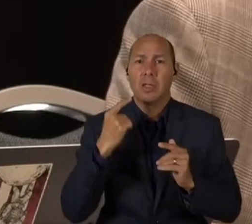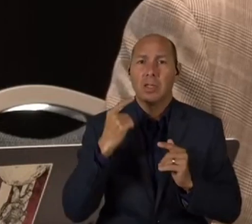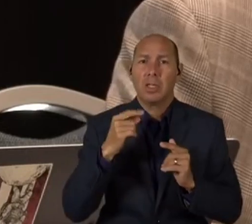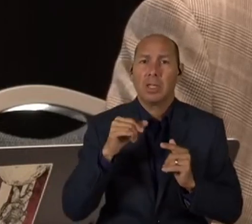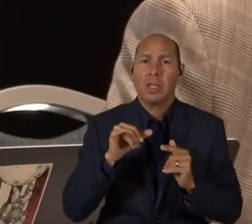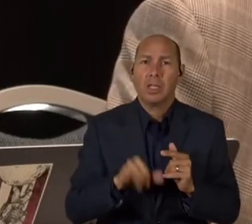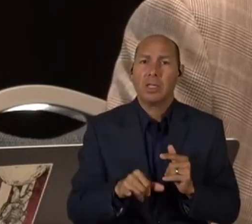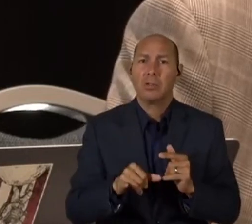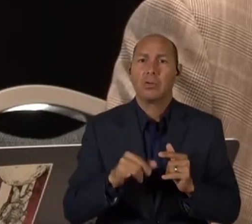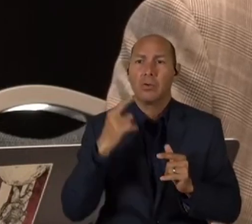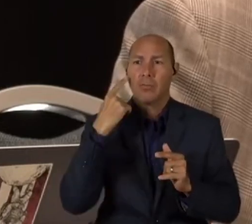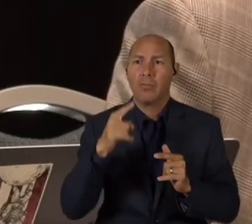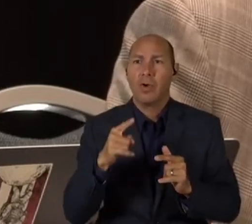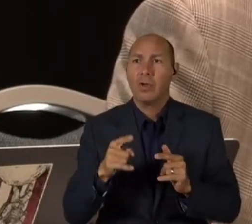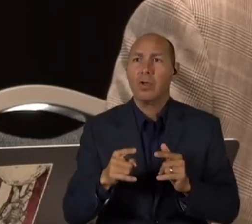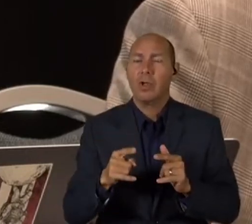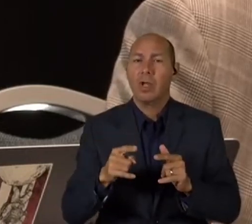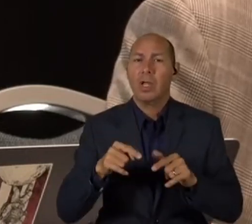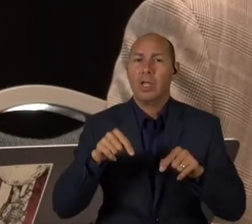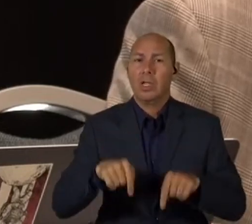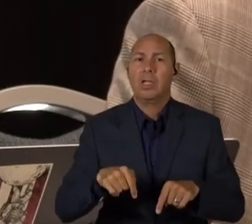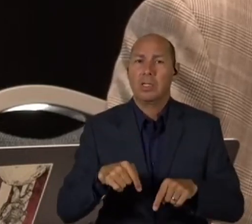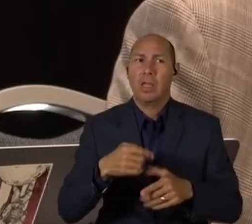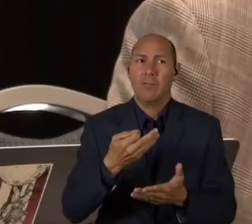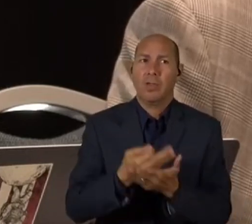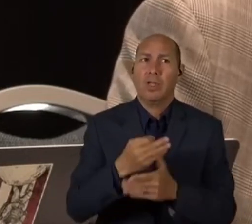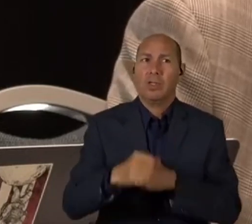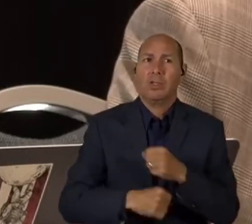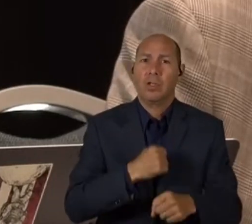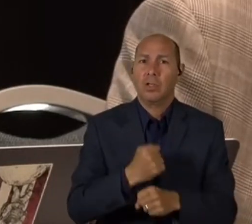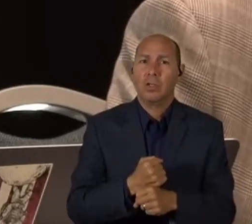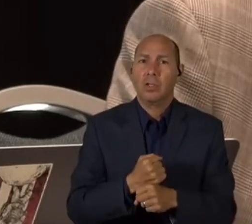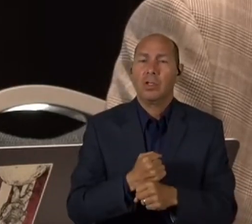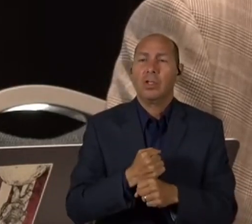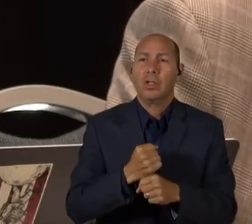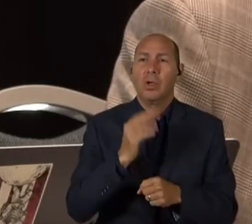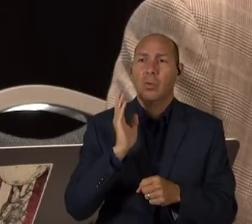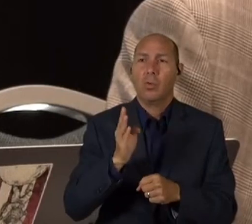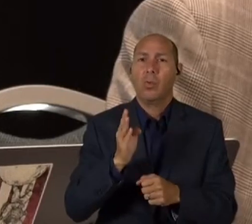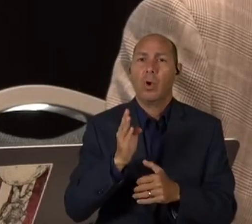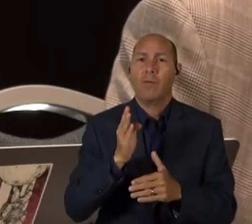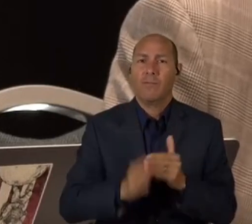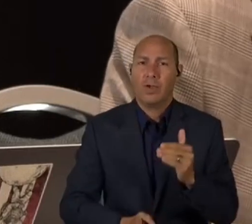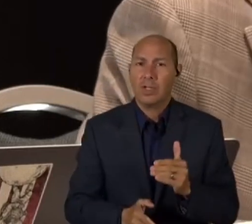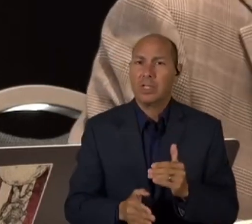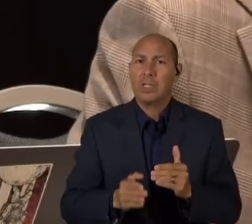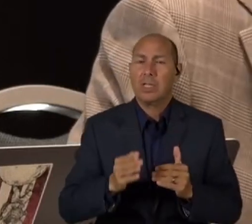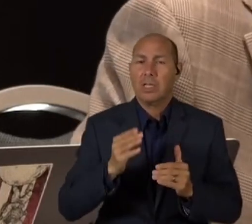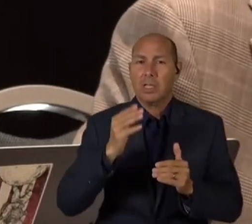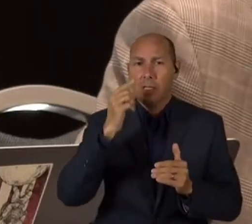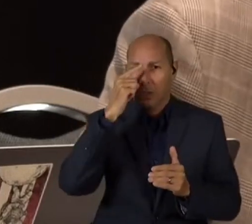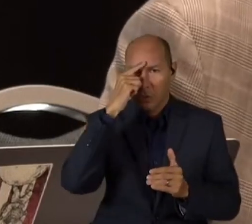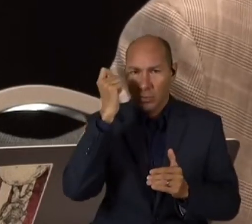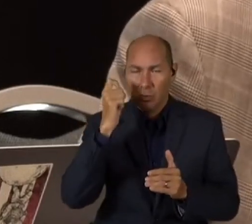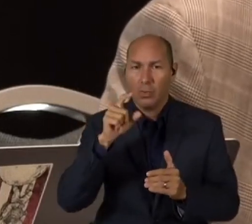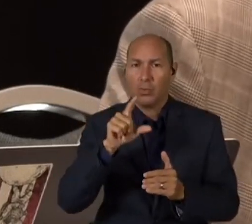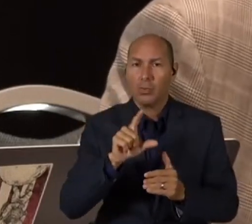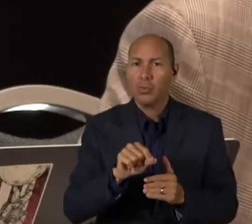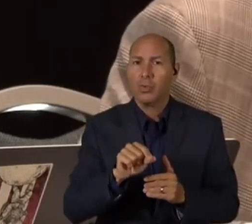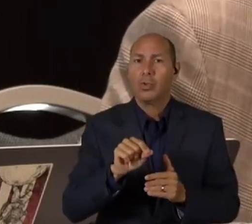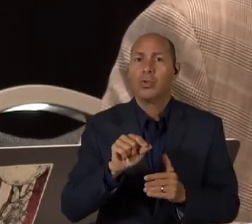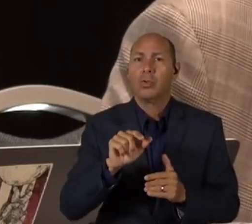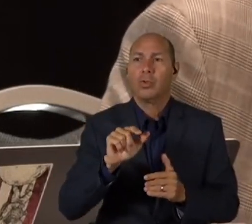financial statements for fiscal year that ended June 30th, 2022, we concur with the independent auditors that the report shows